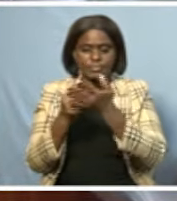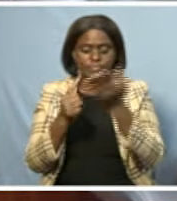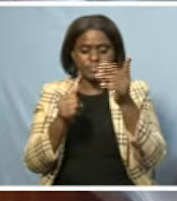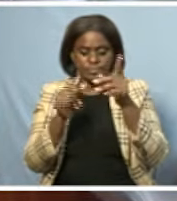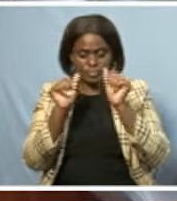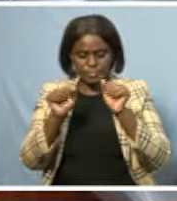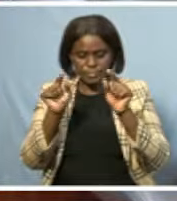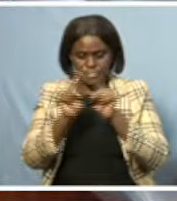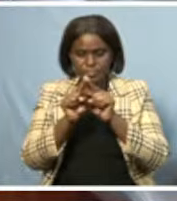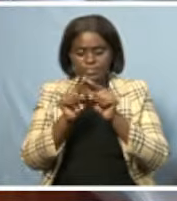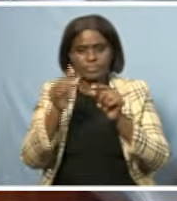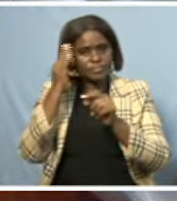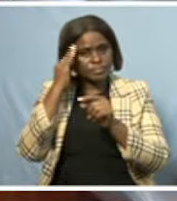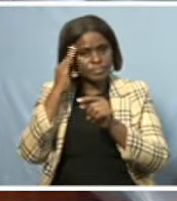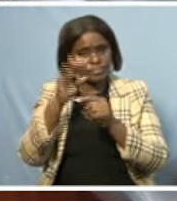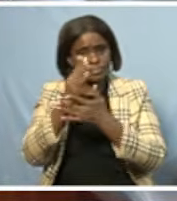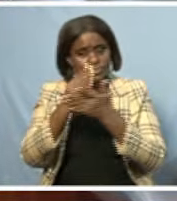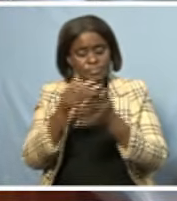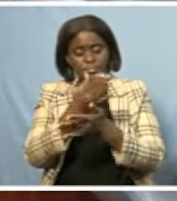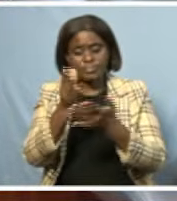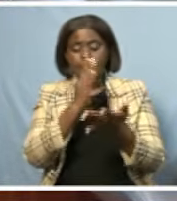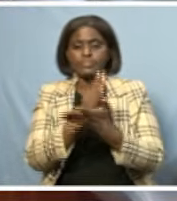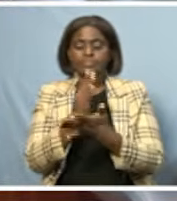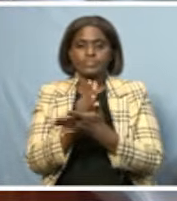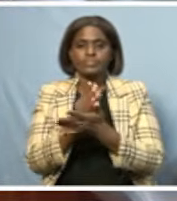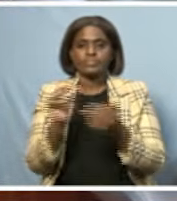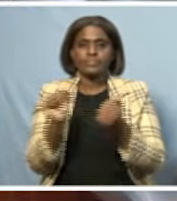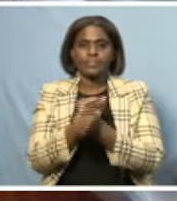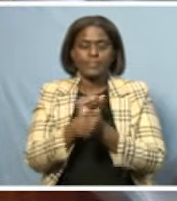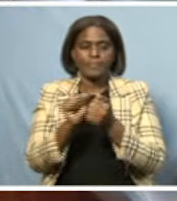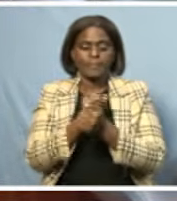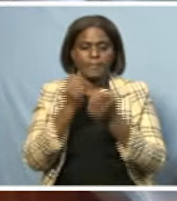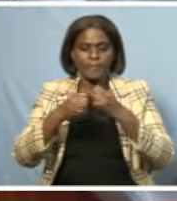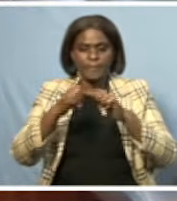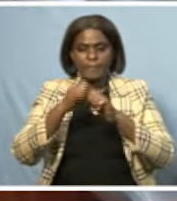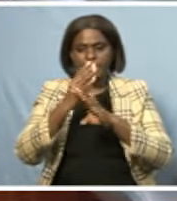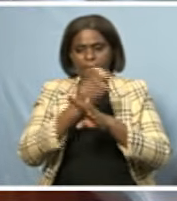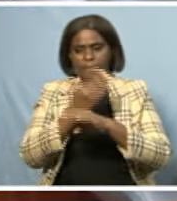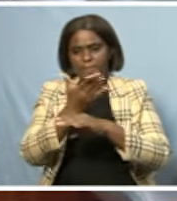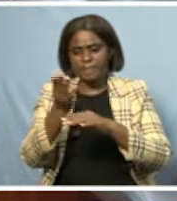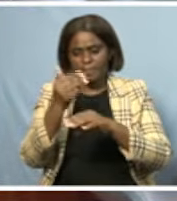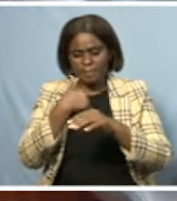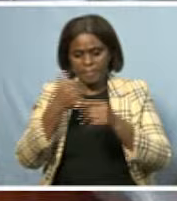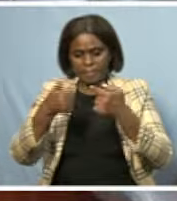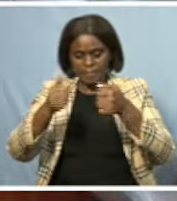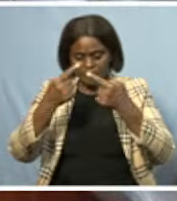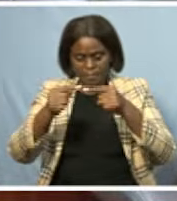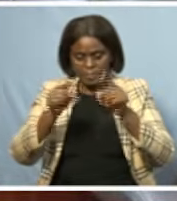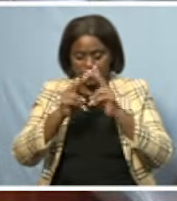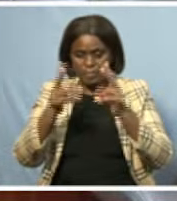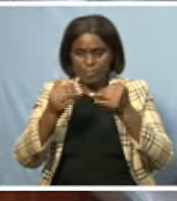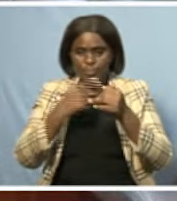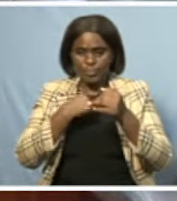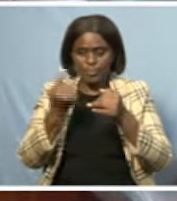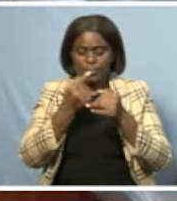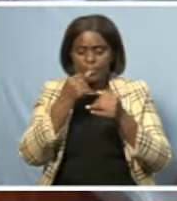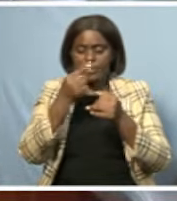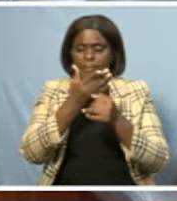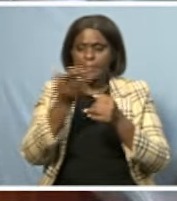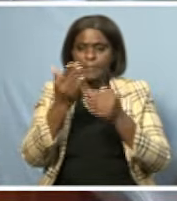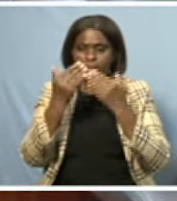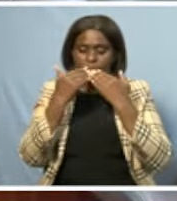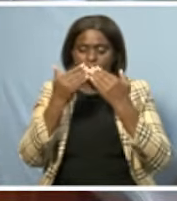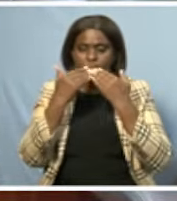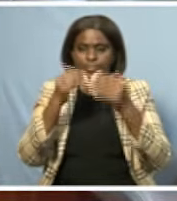can ameliorate some of these disasters even before they happen. And so I would like to say, to